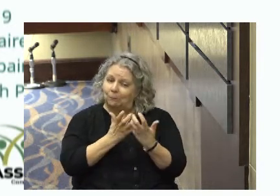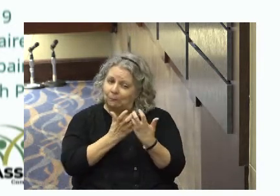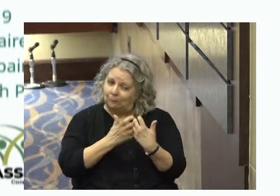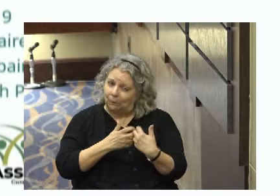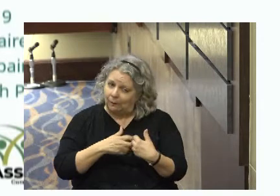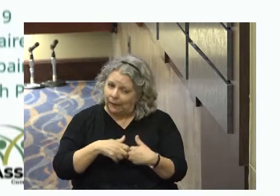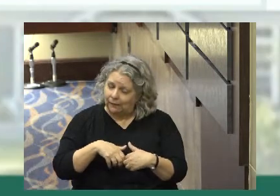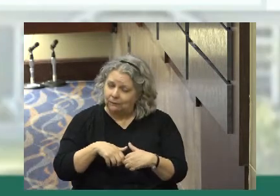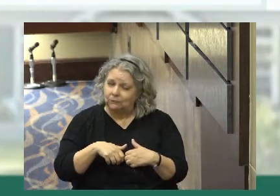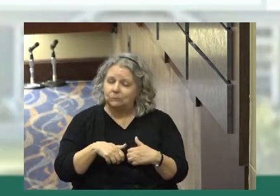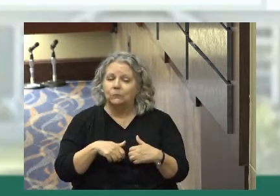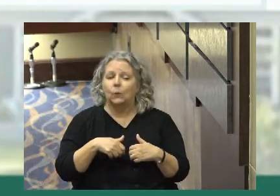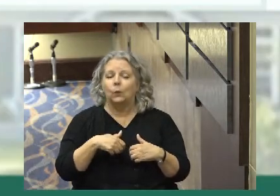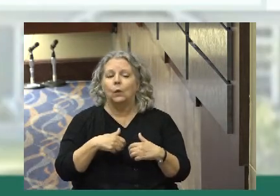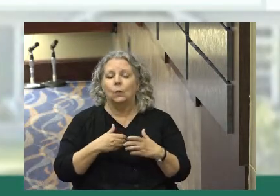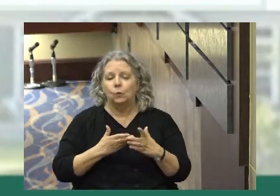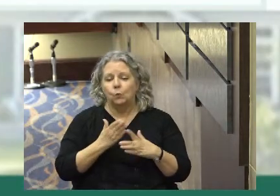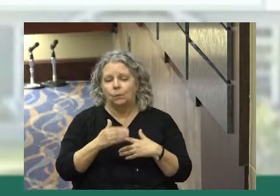process.